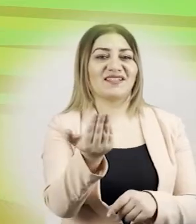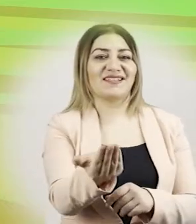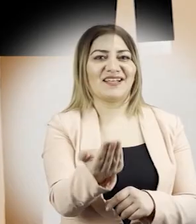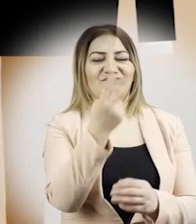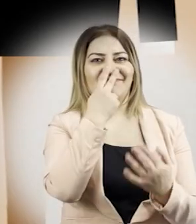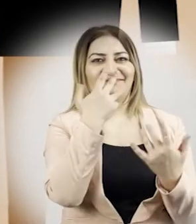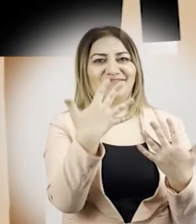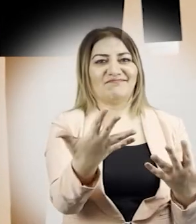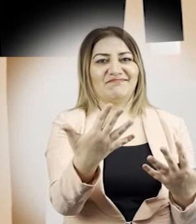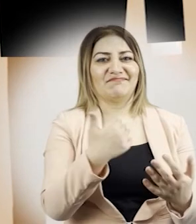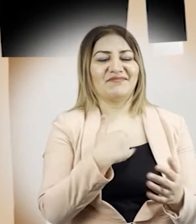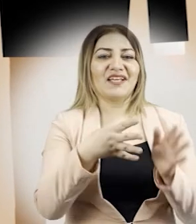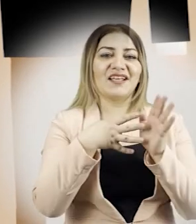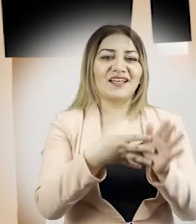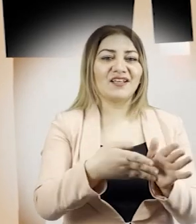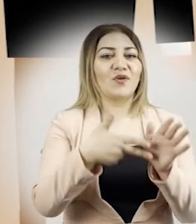hand.